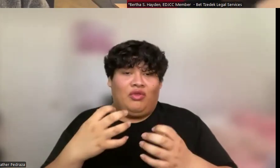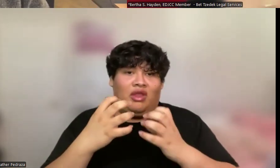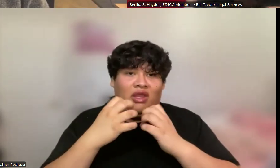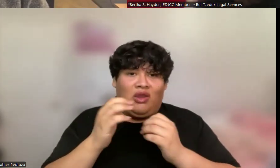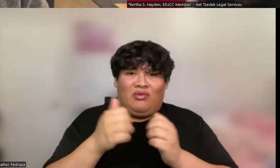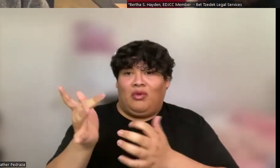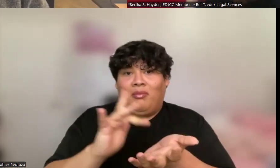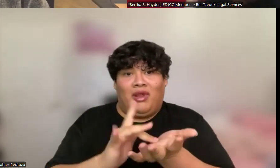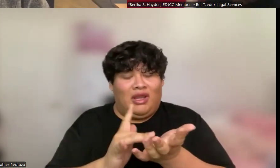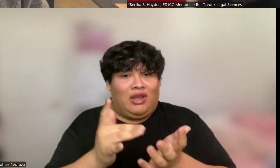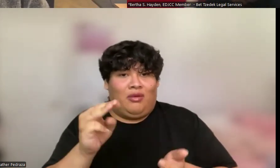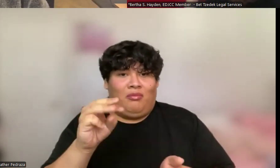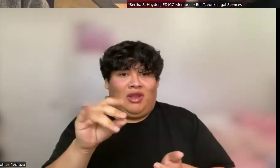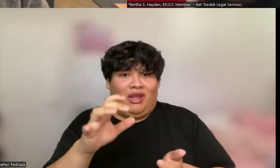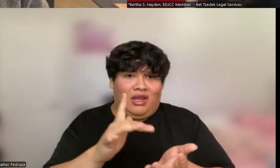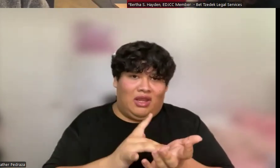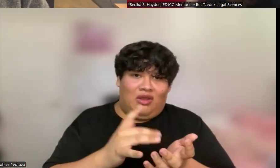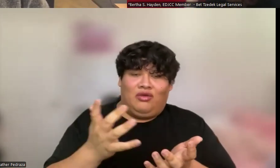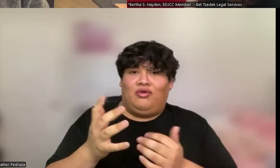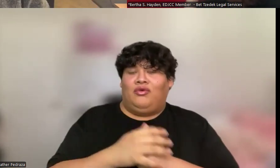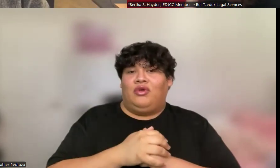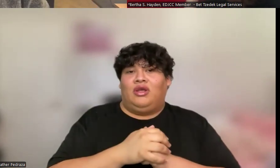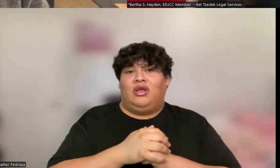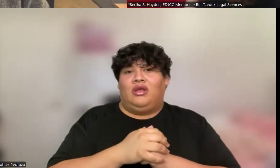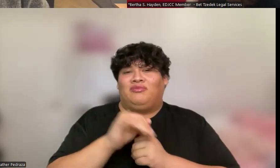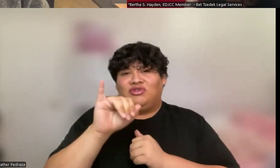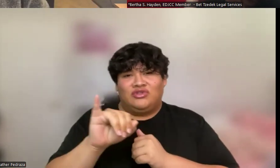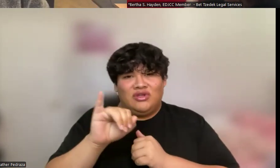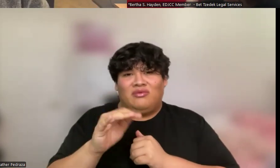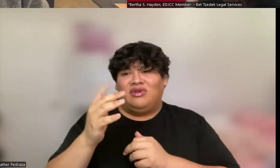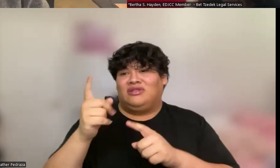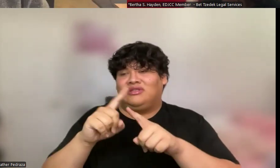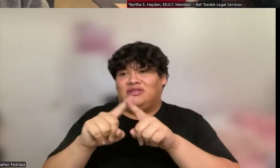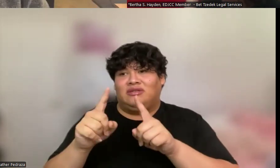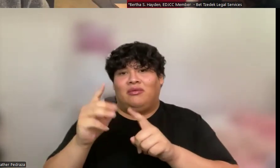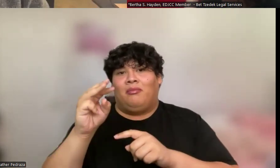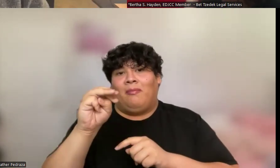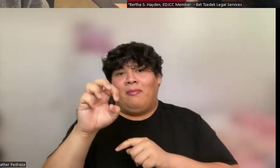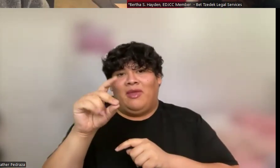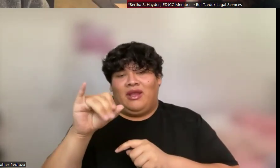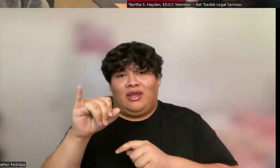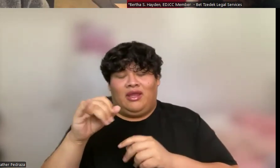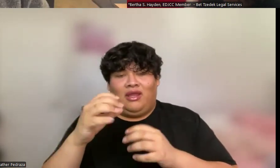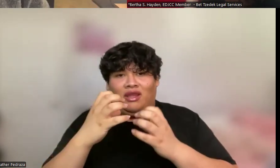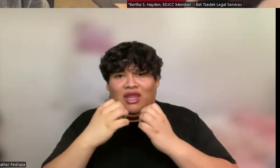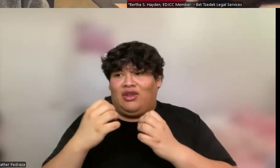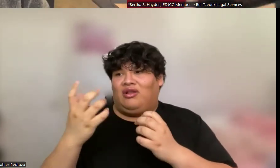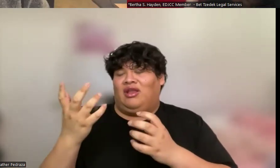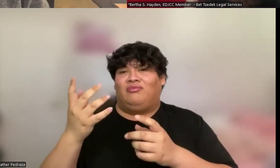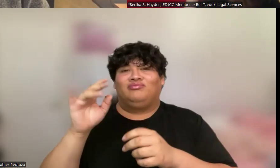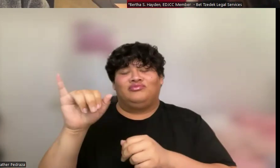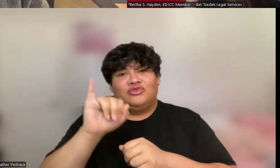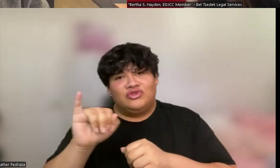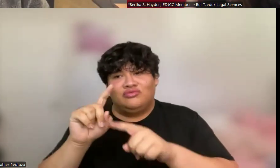has pretty robust behavioral health treatment, but Medicare not as much. And so,